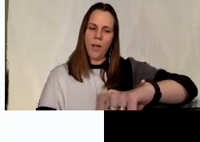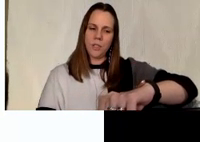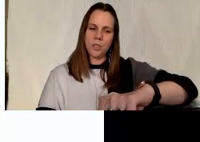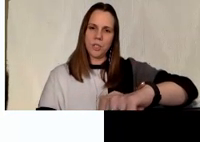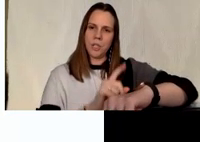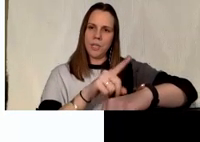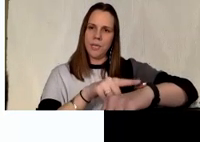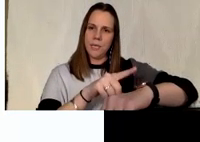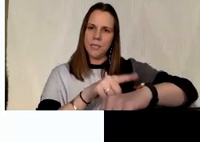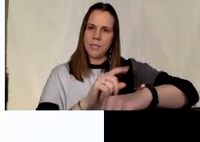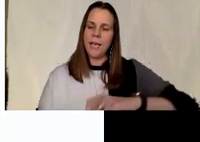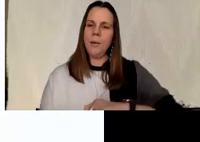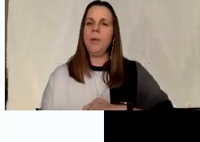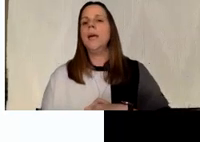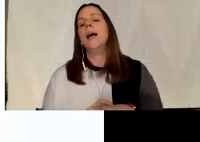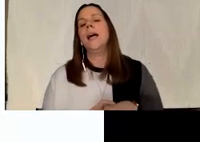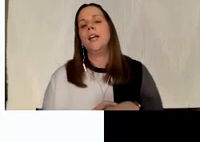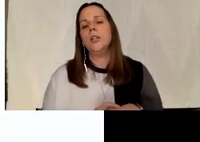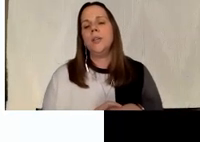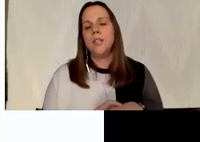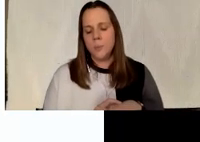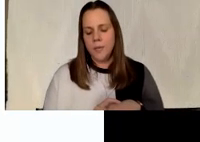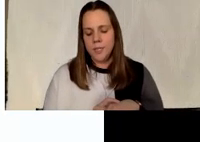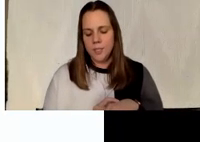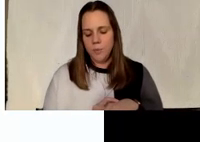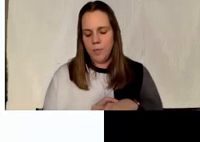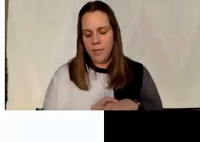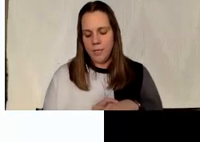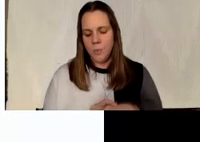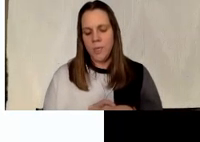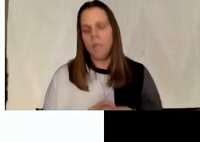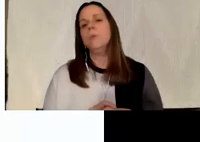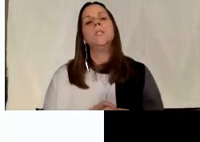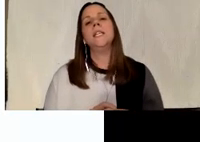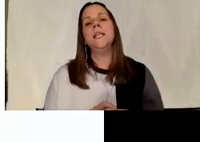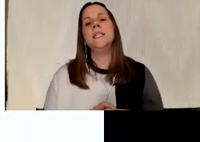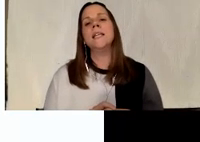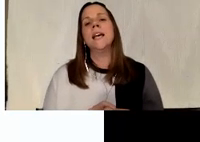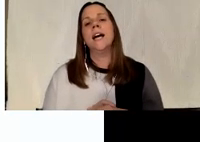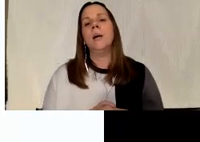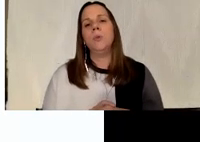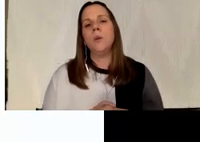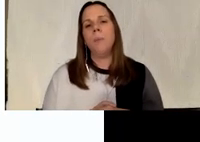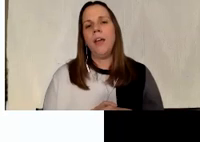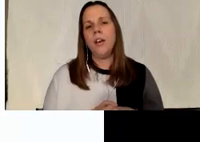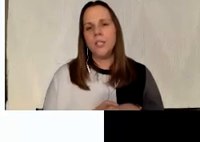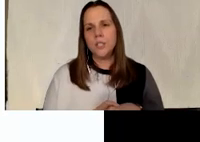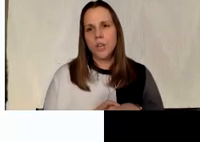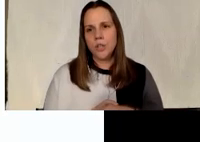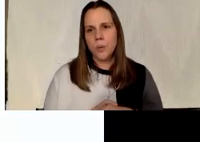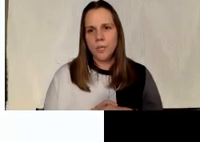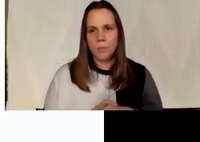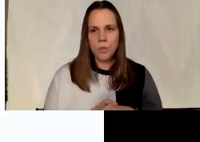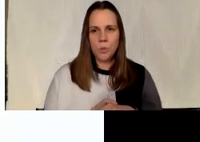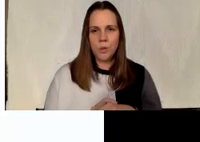your watch. Time. I included this one because it's a really nice one in routines. You can pair it and